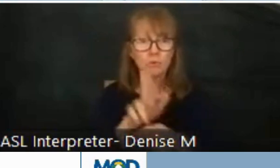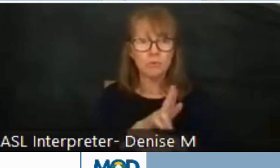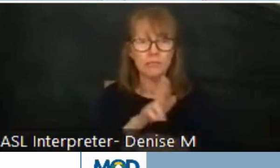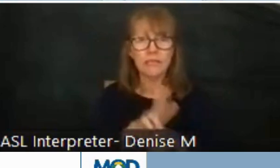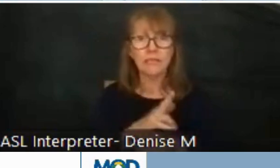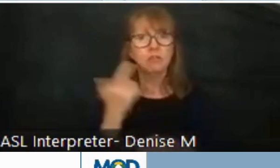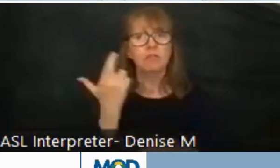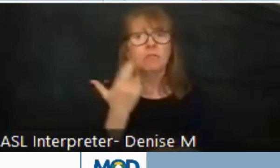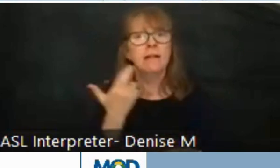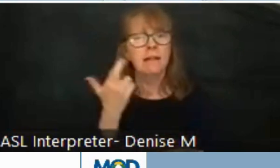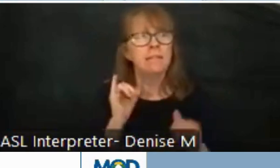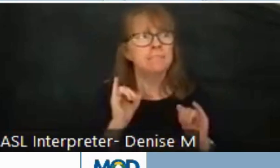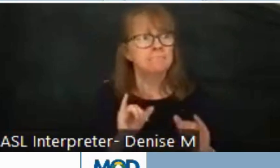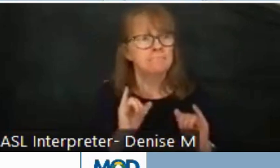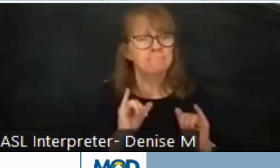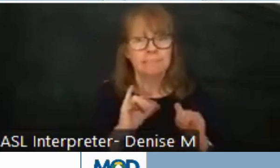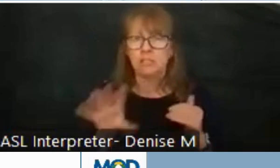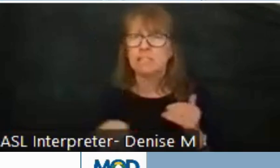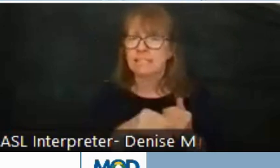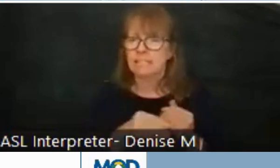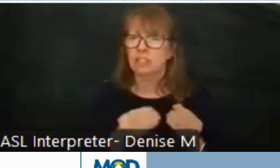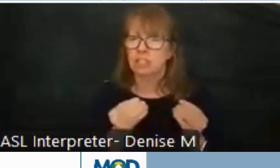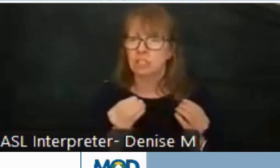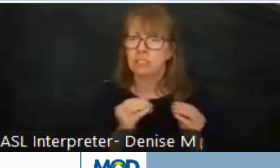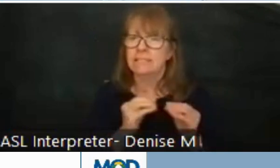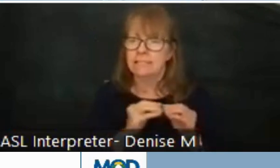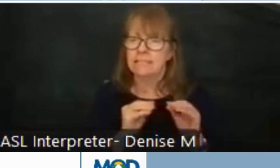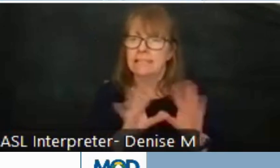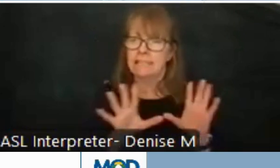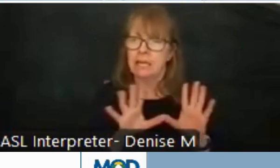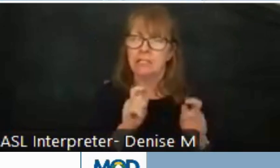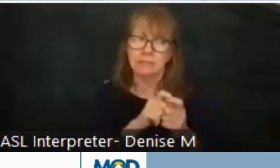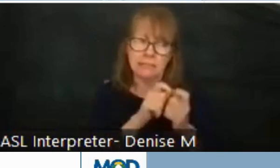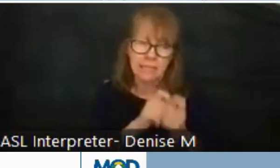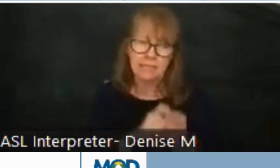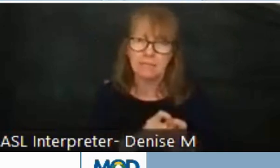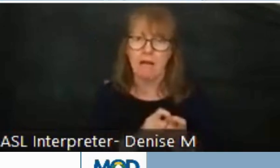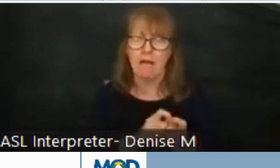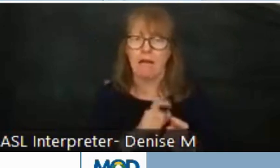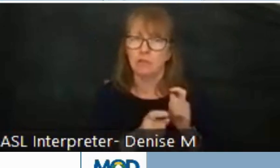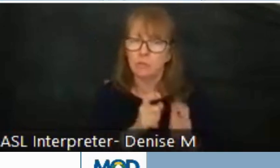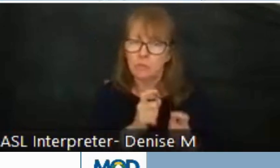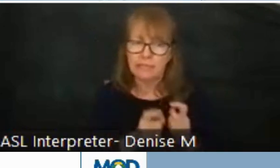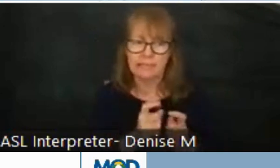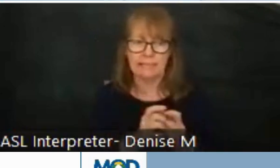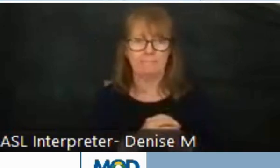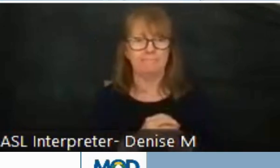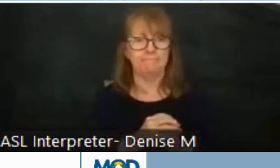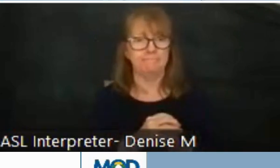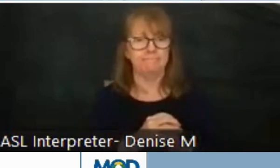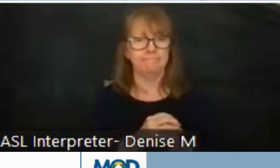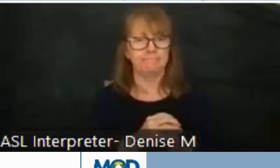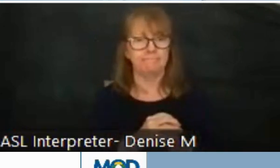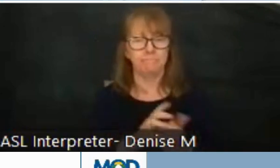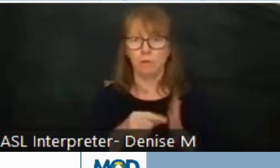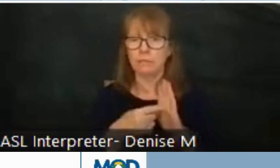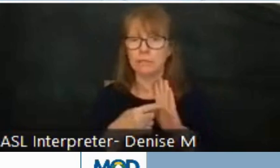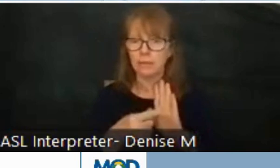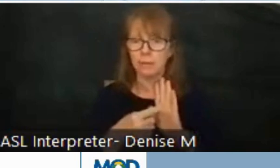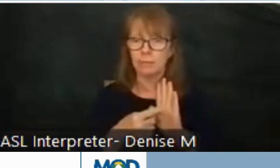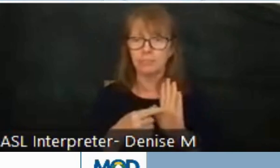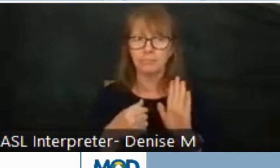additional details you need to specify or tweaks you need to make. For example, Say I have a